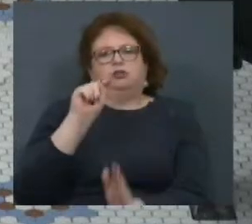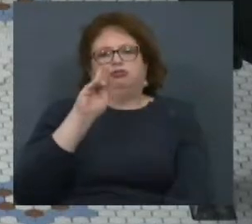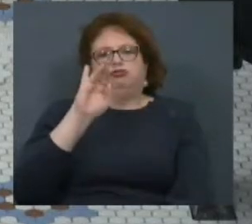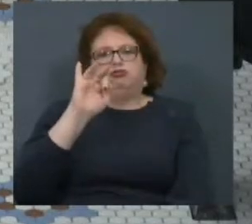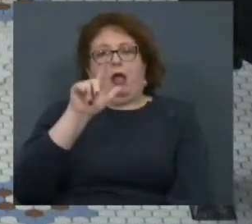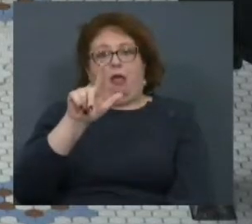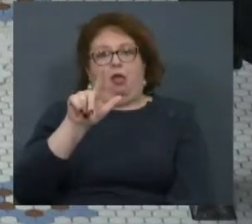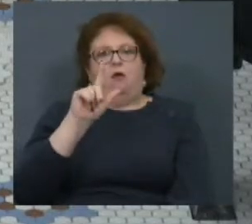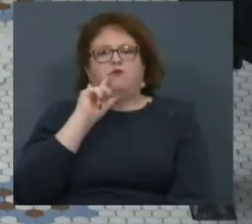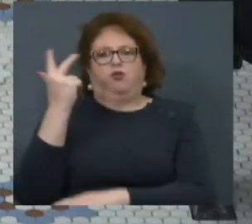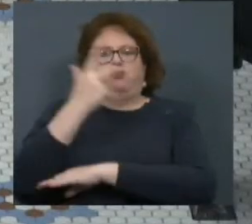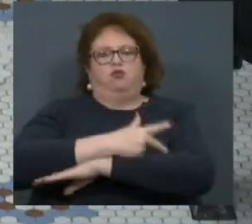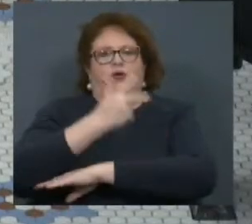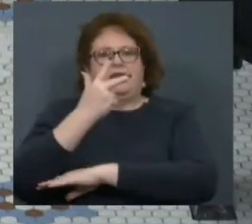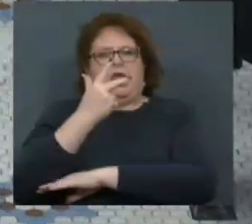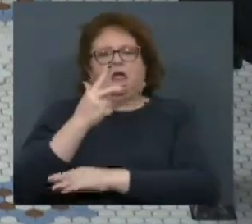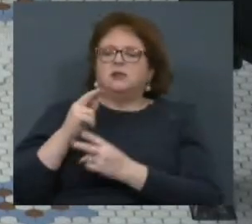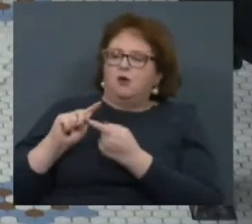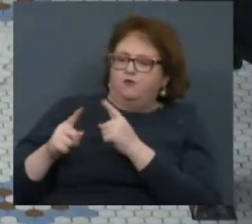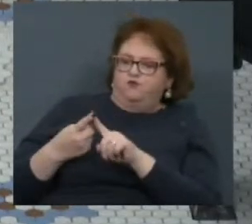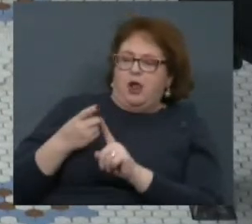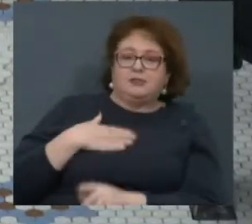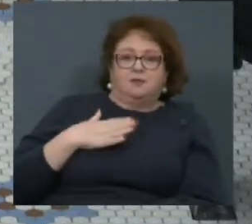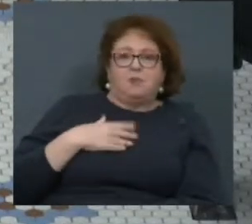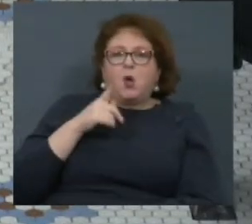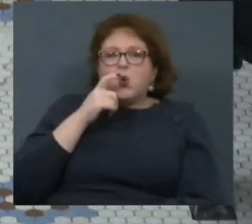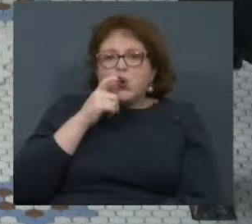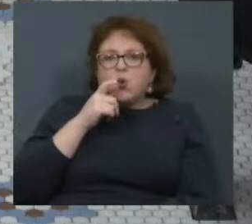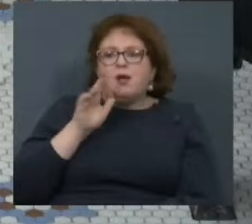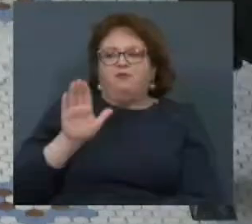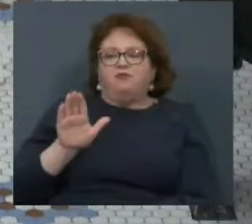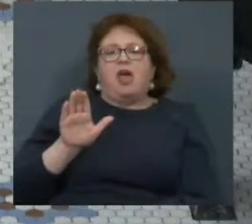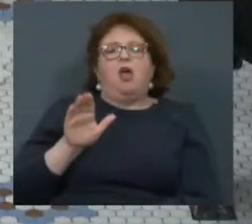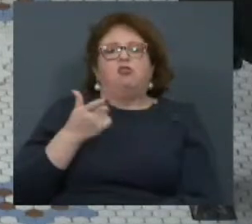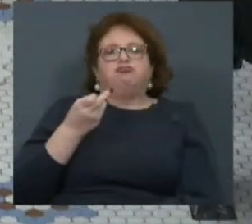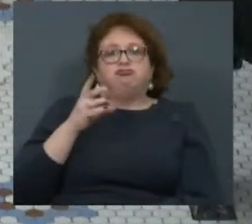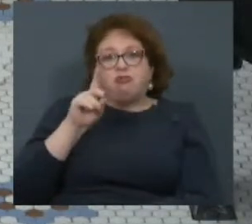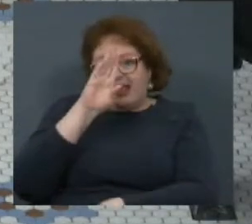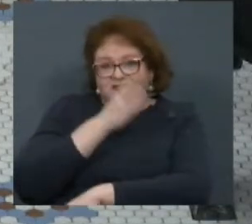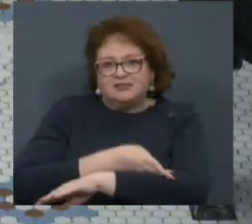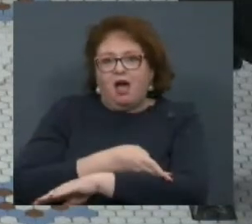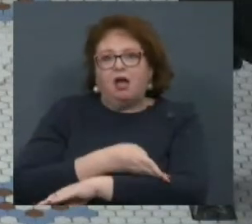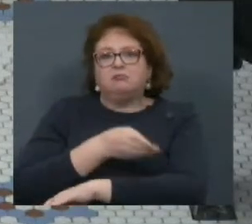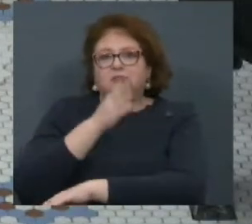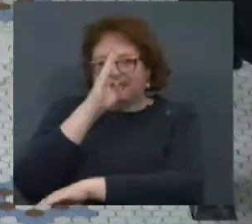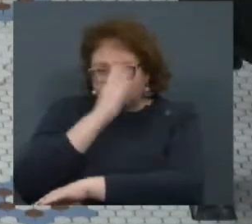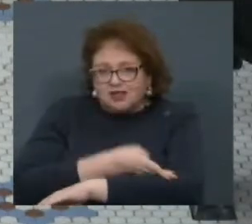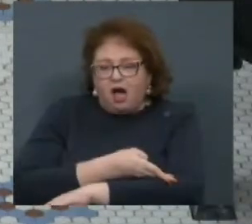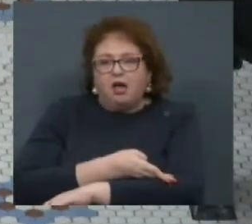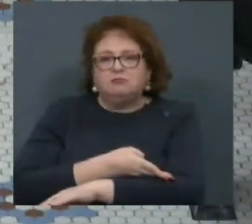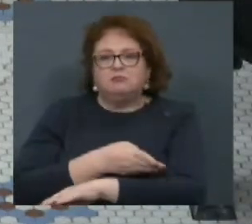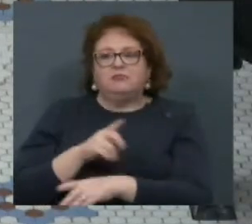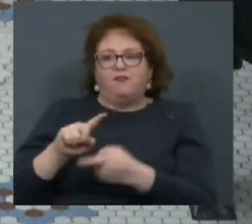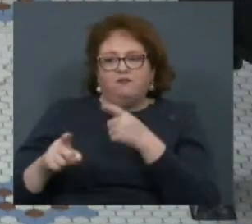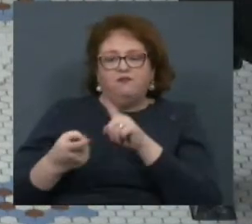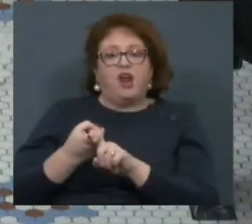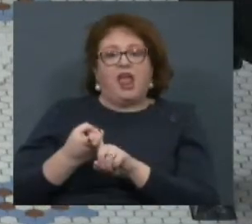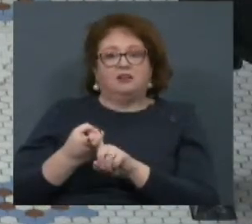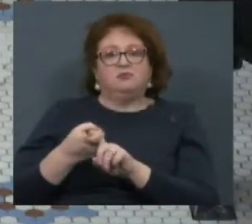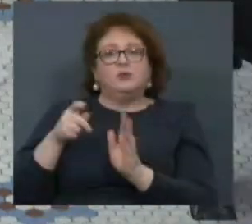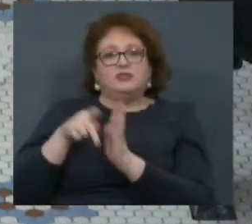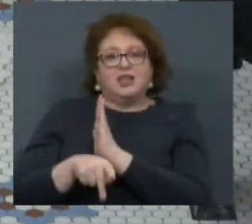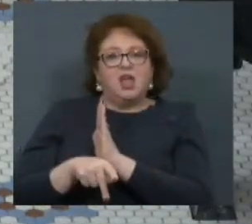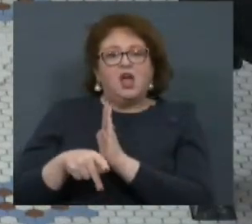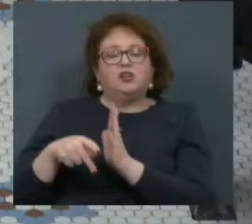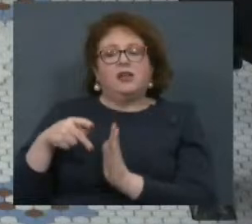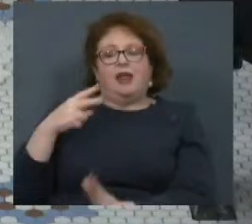their grandson and their son and their friend. And I watched 3 of that person's friends tell